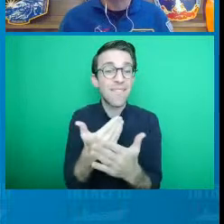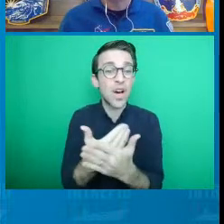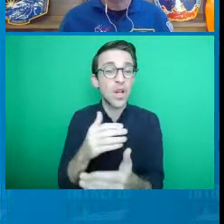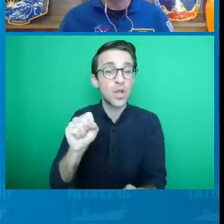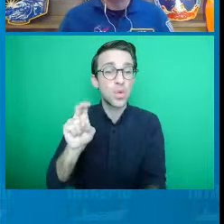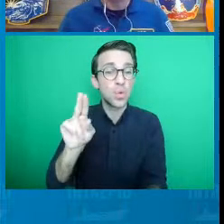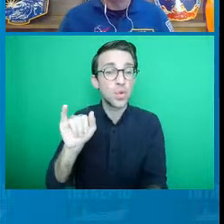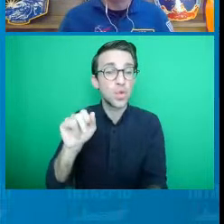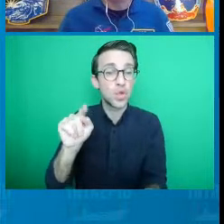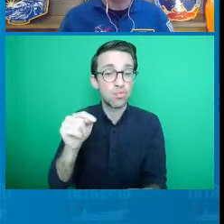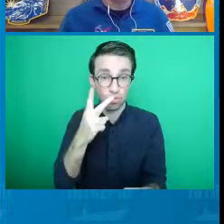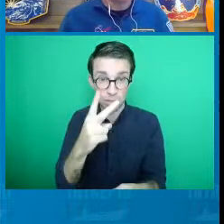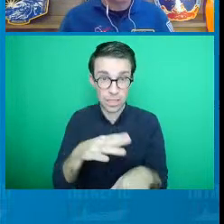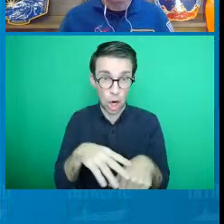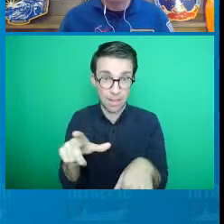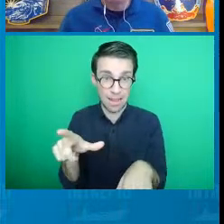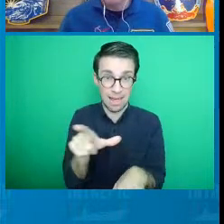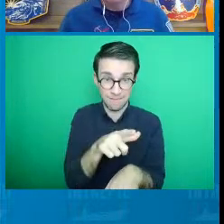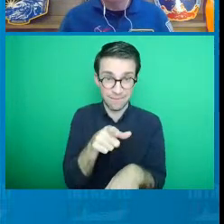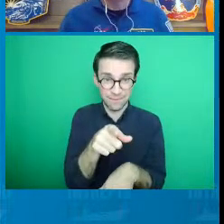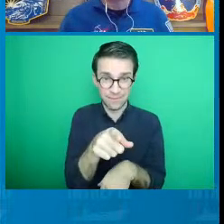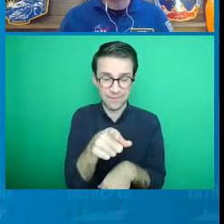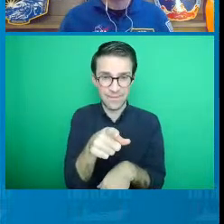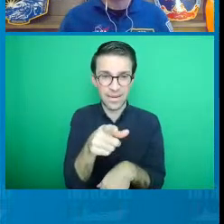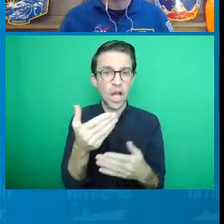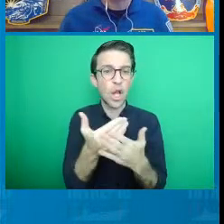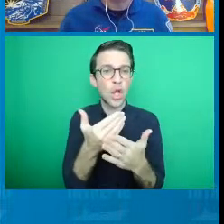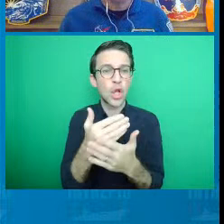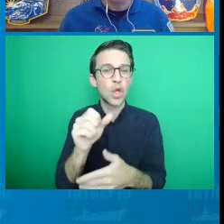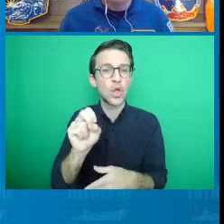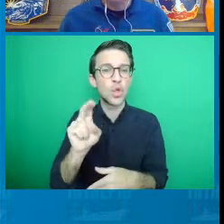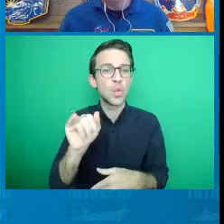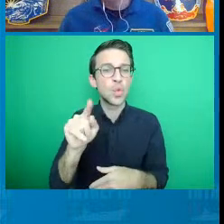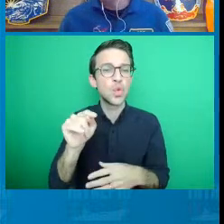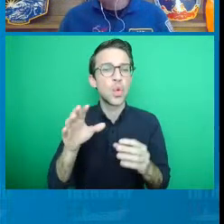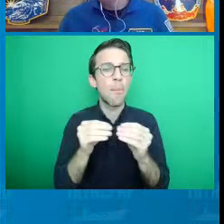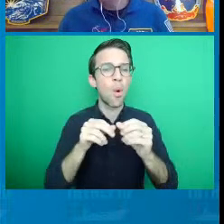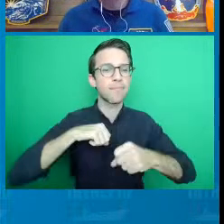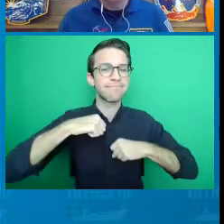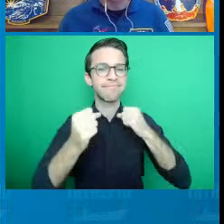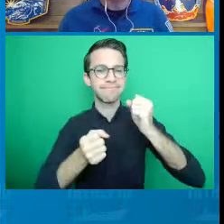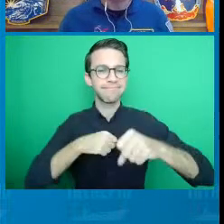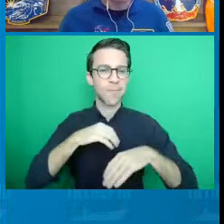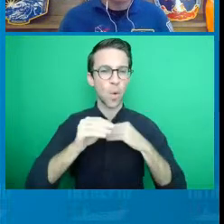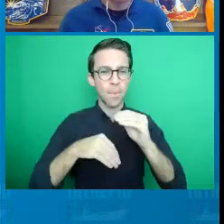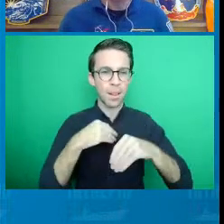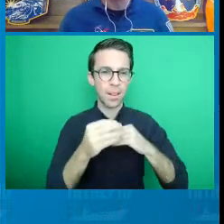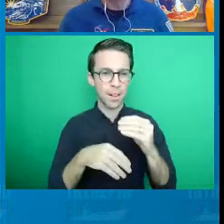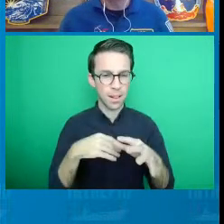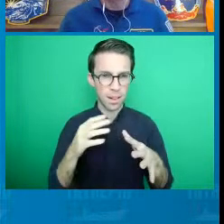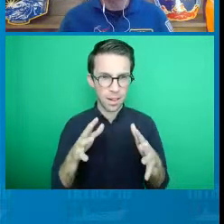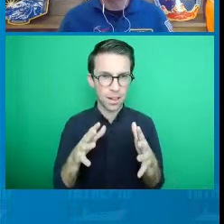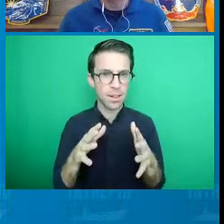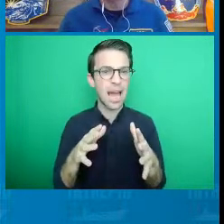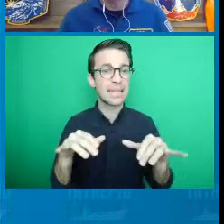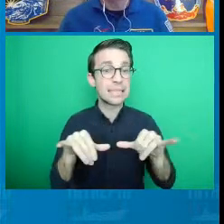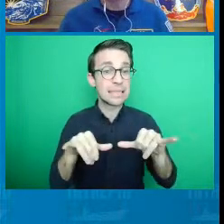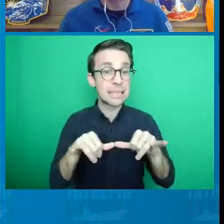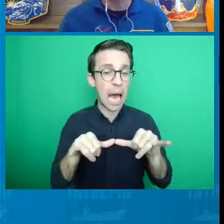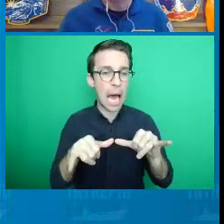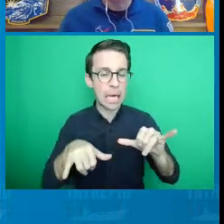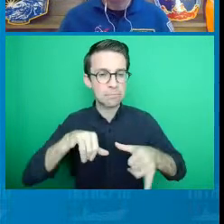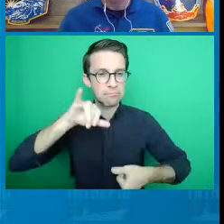side, that we're testing out that has much, much better mobility, fits a much wider size range than the